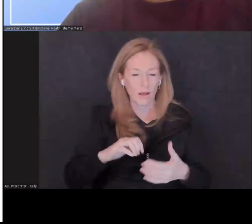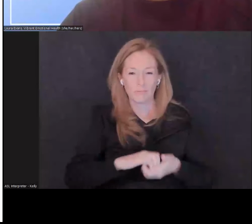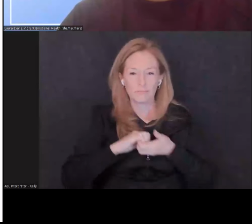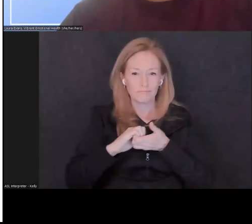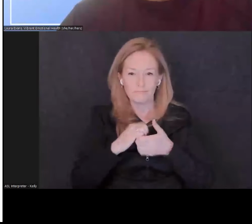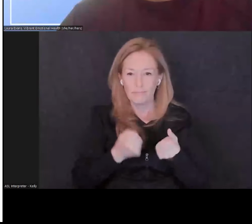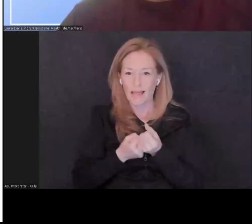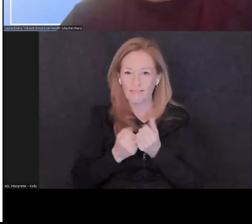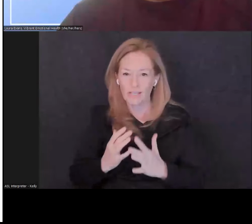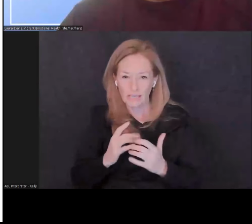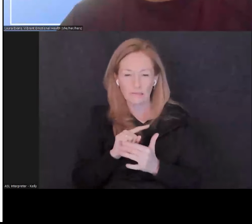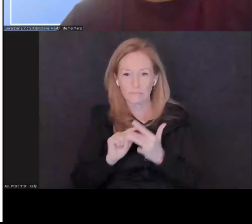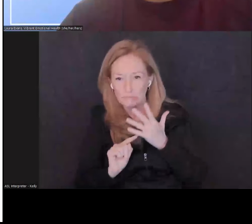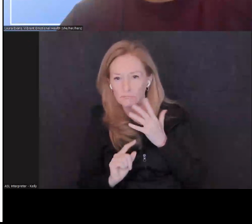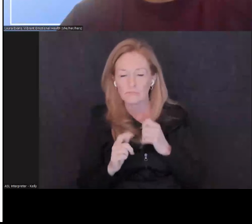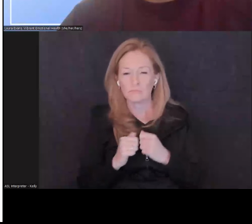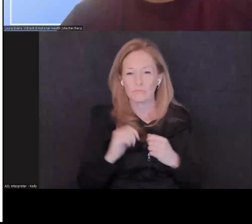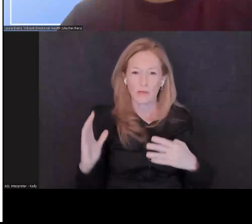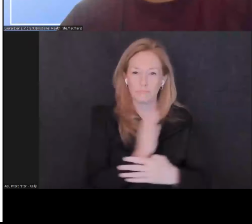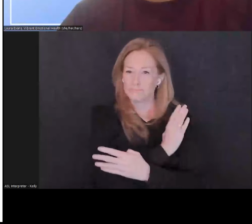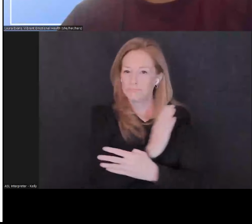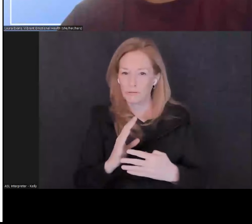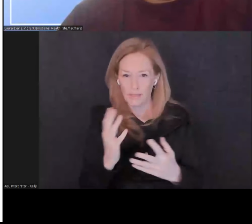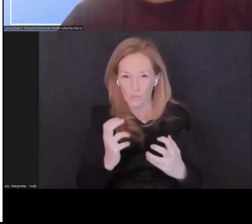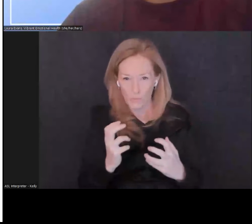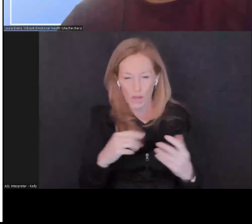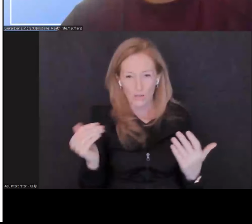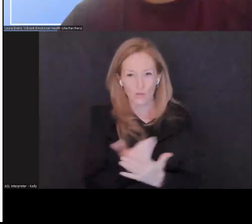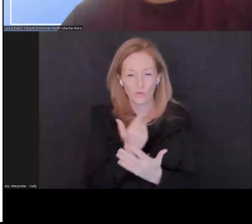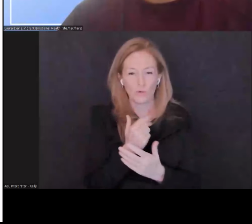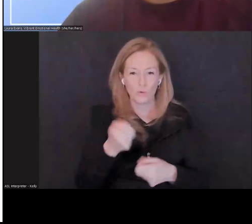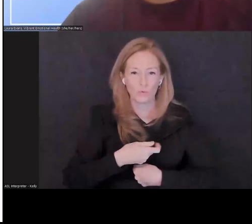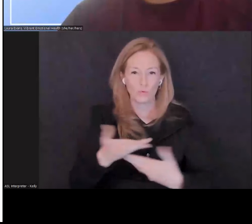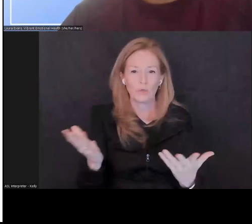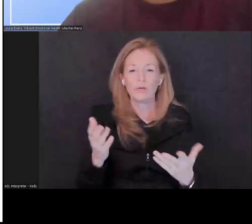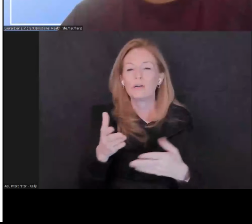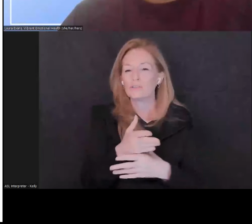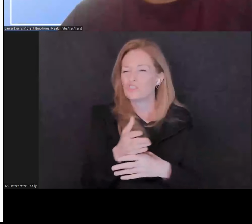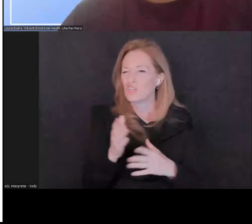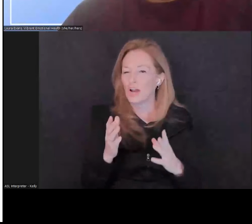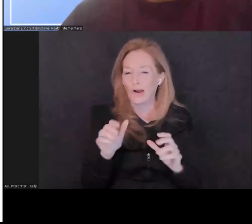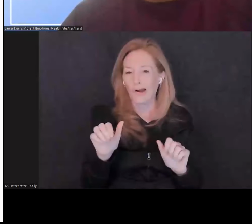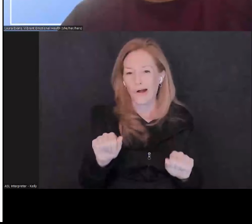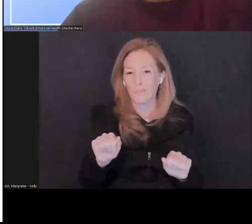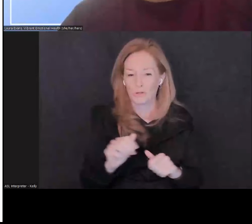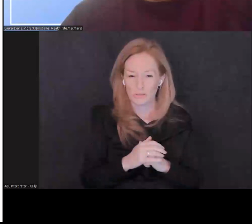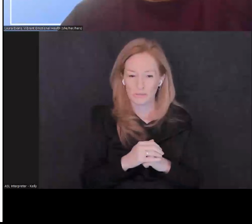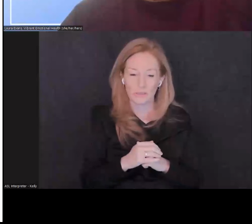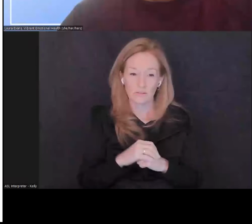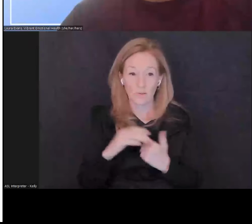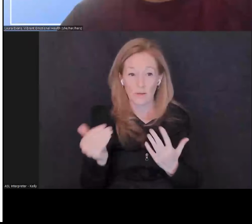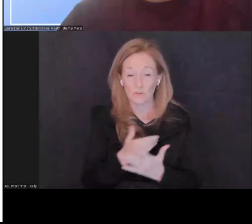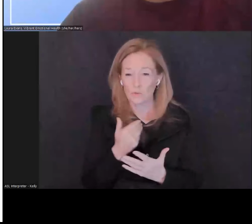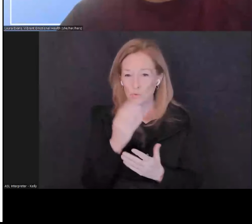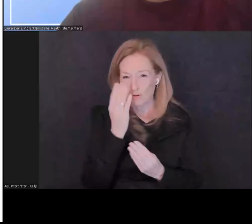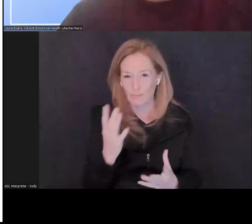across the spectrum who said they want new shareables. So there are new social media shareables about